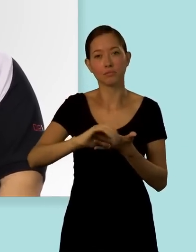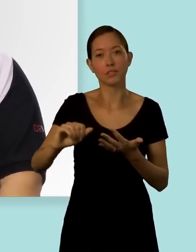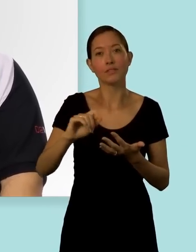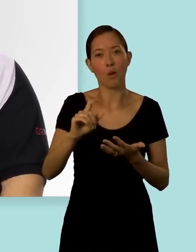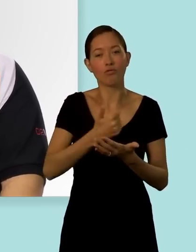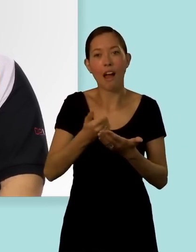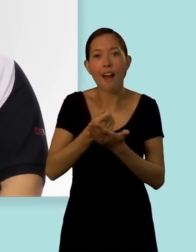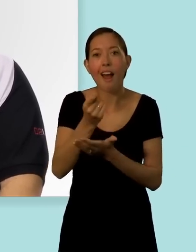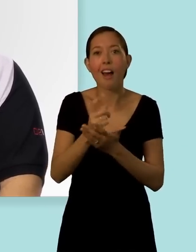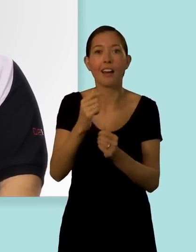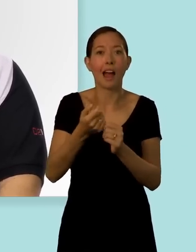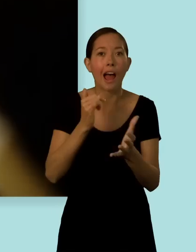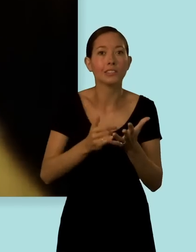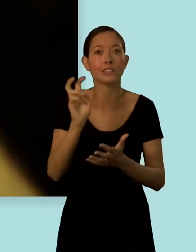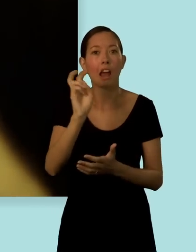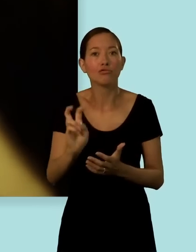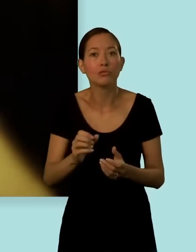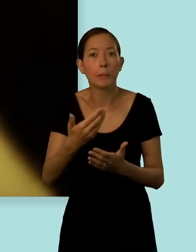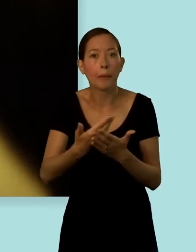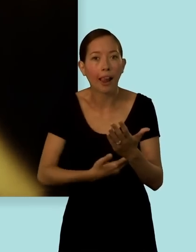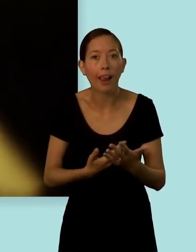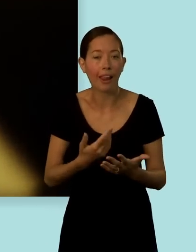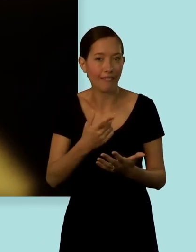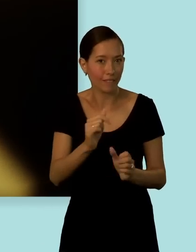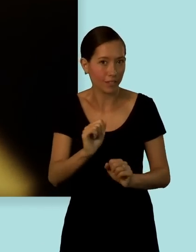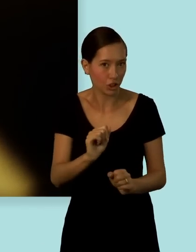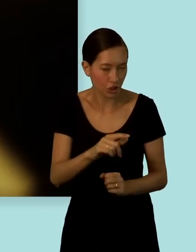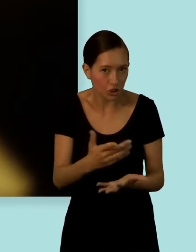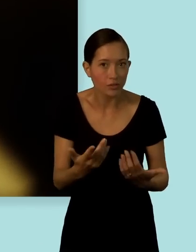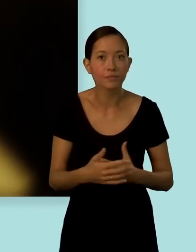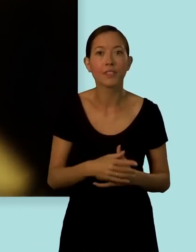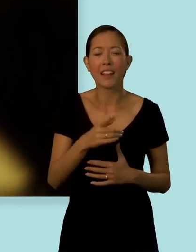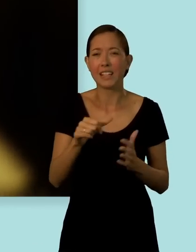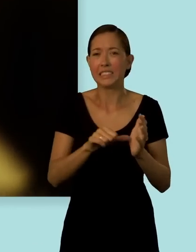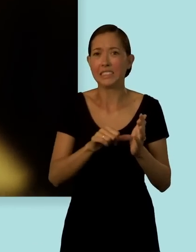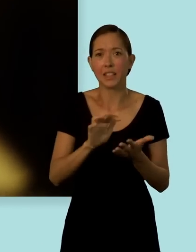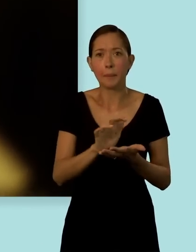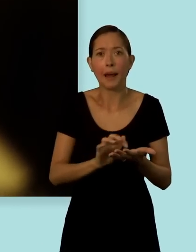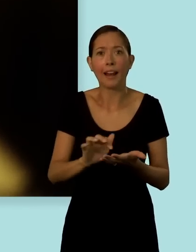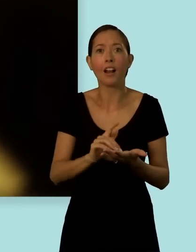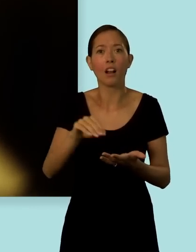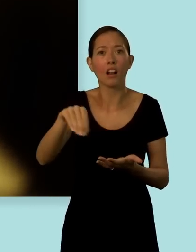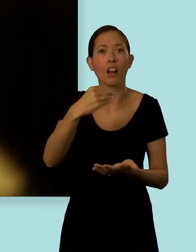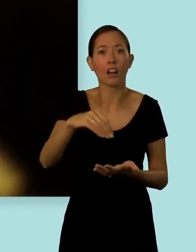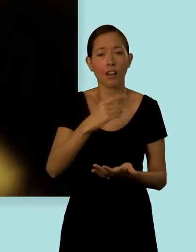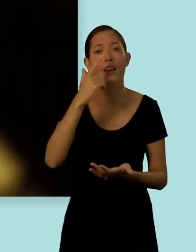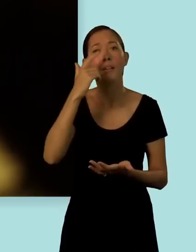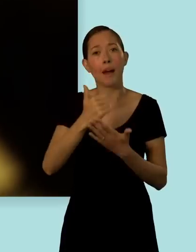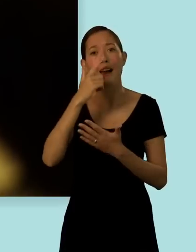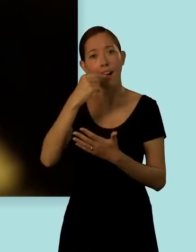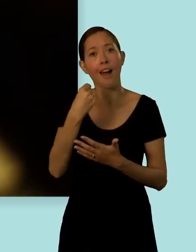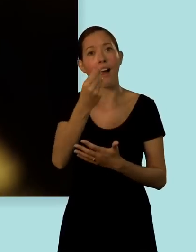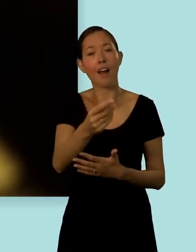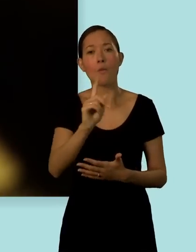bills, if you haven't done that already. If you find it difficult to remember PINs for debit or credit cards, the bank can provide